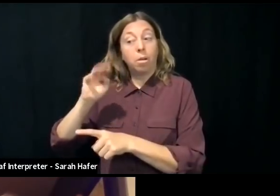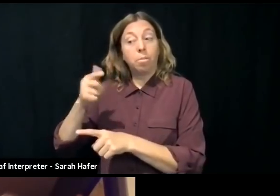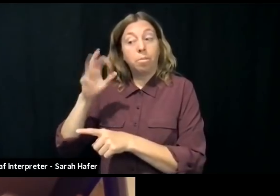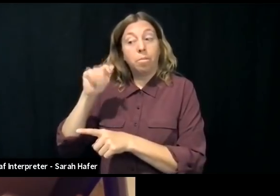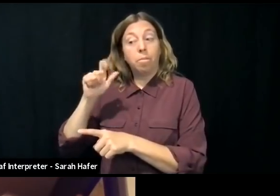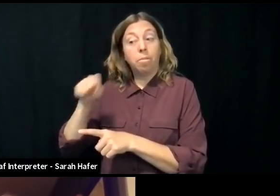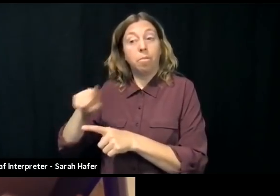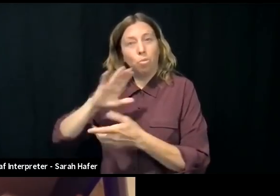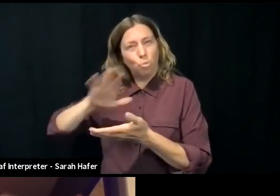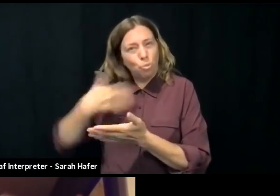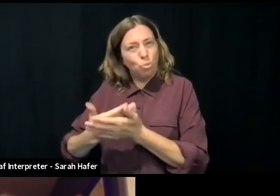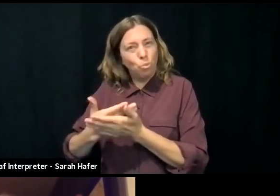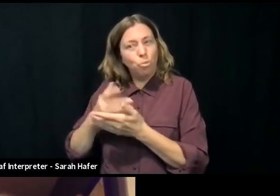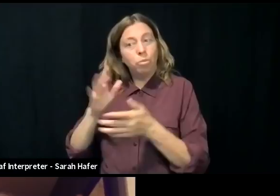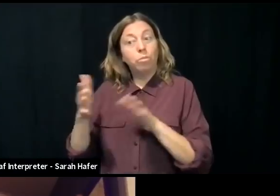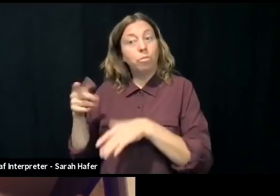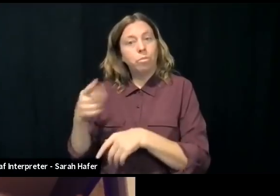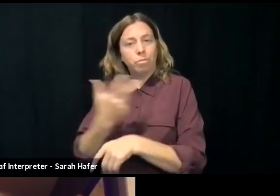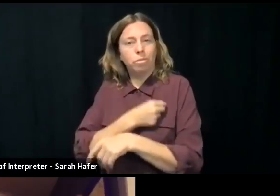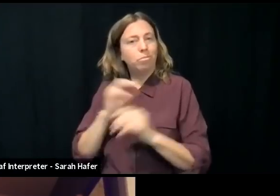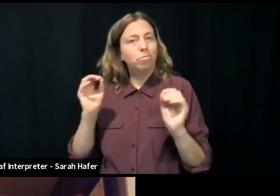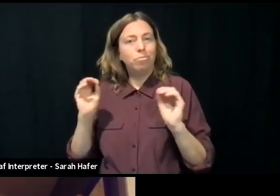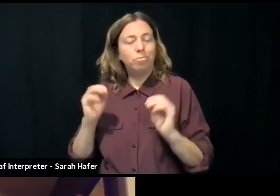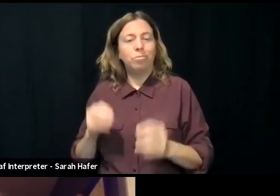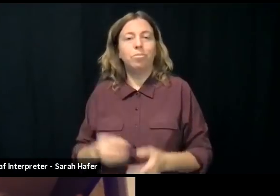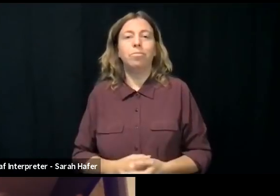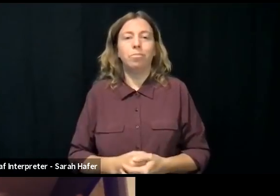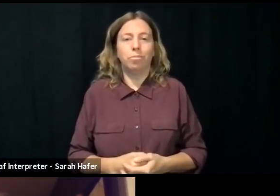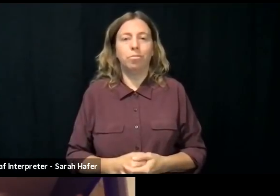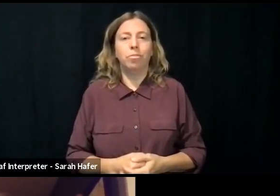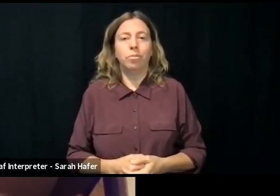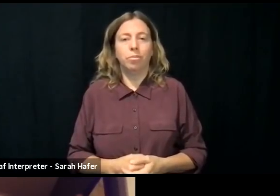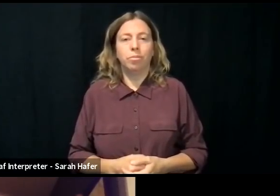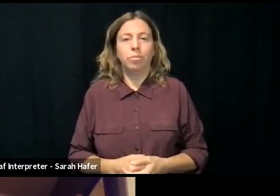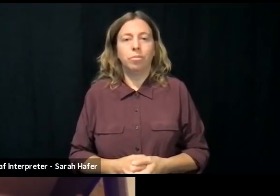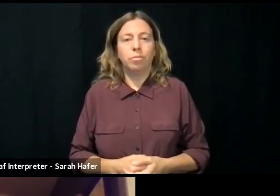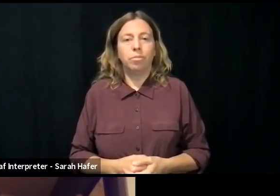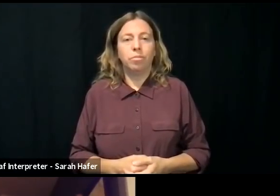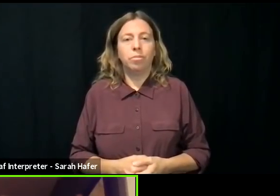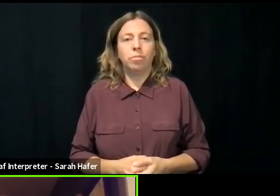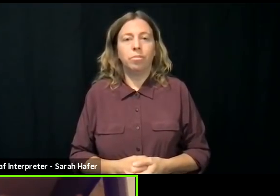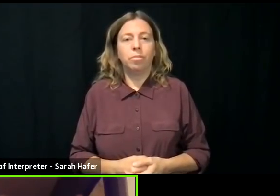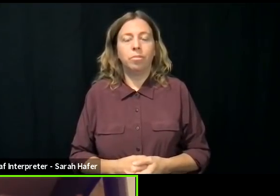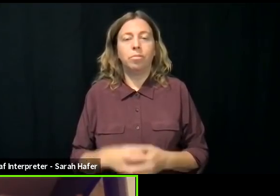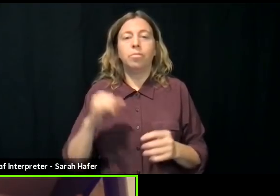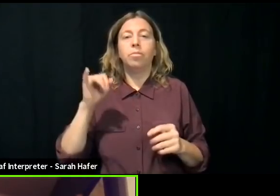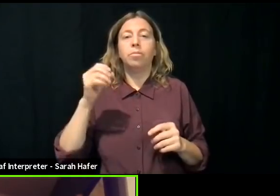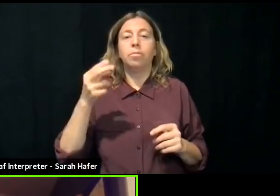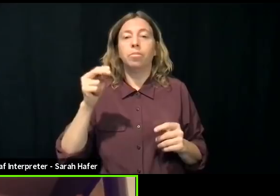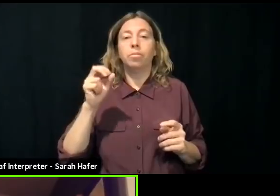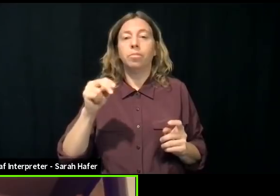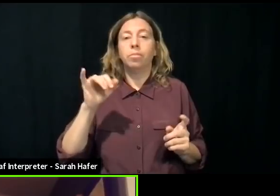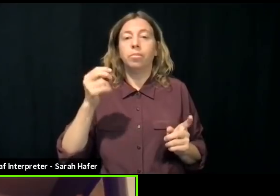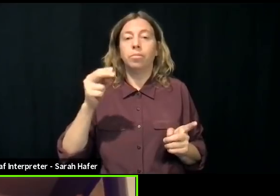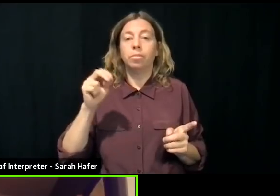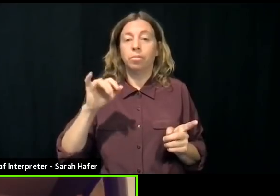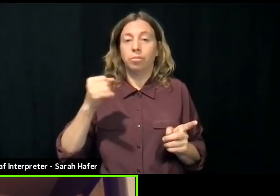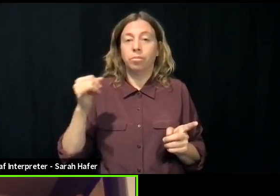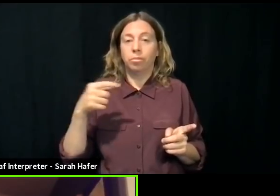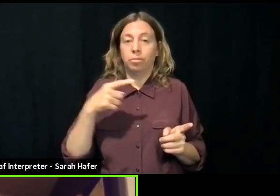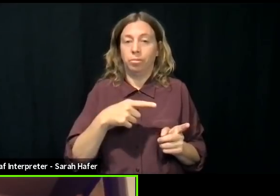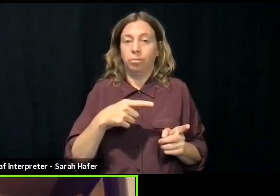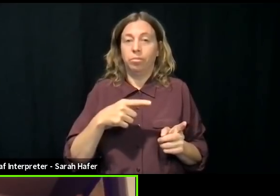Question from Renee, is the Johnson & Johnson vaccine protective against the Delta variant? Thanks, Renee. I haven't seen specific